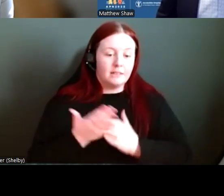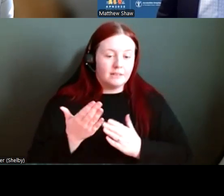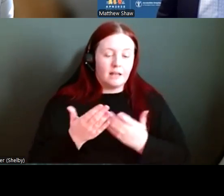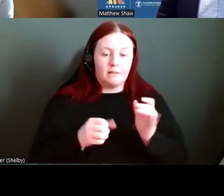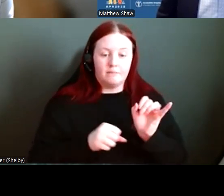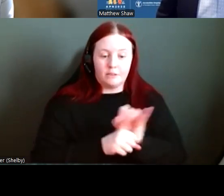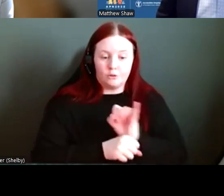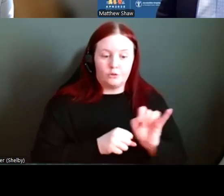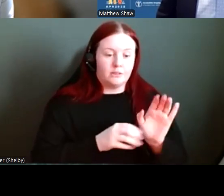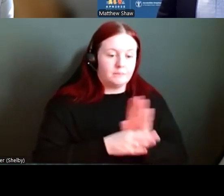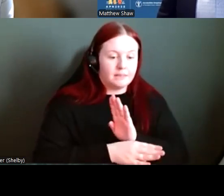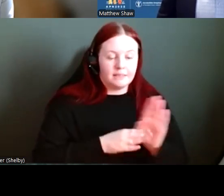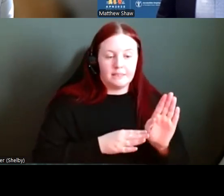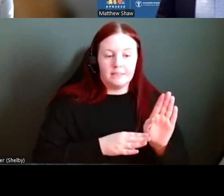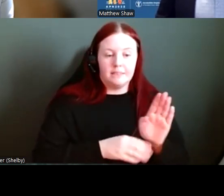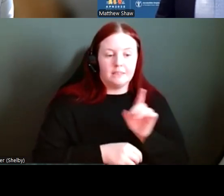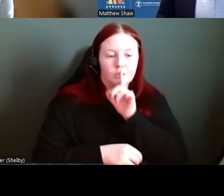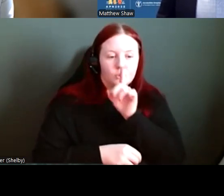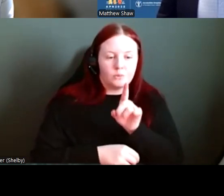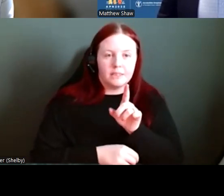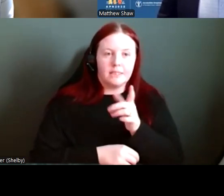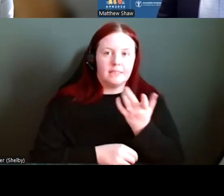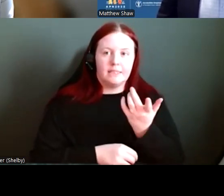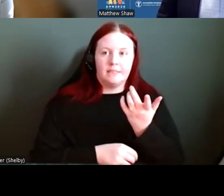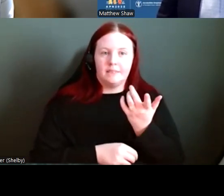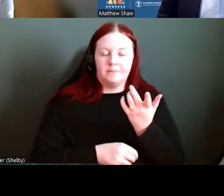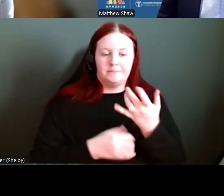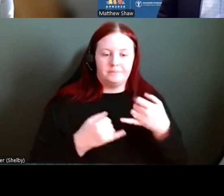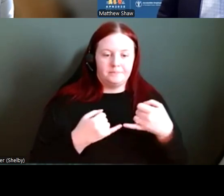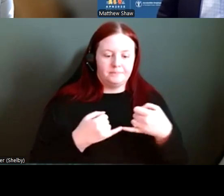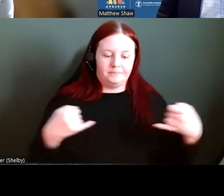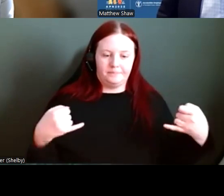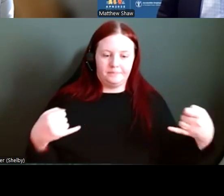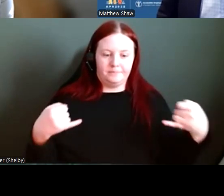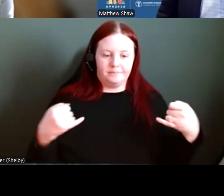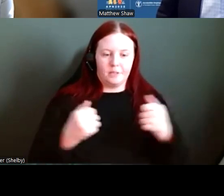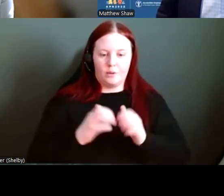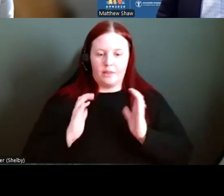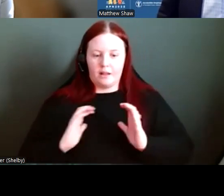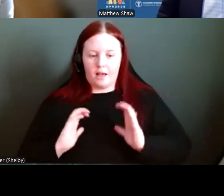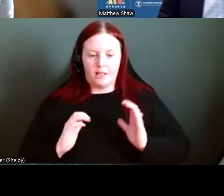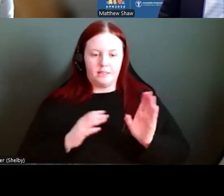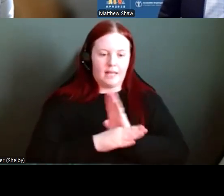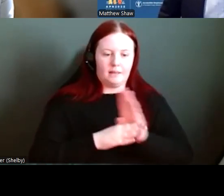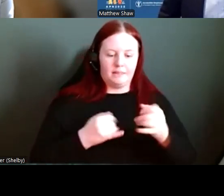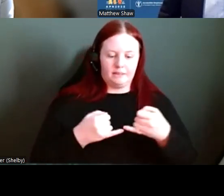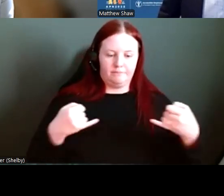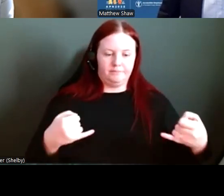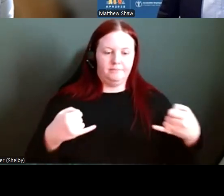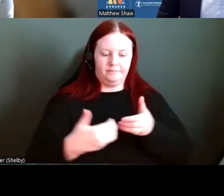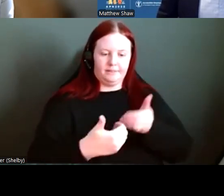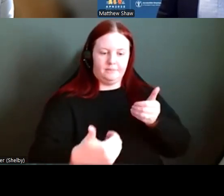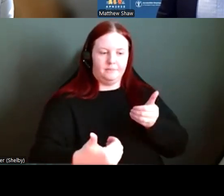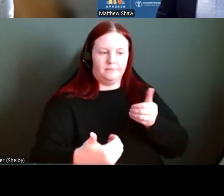really buffeted or like have a big border between us and the client, and it's not fun to